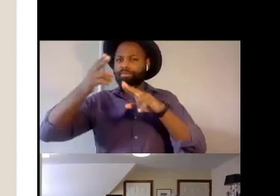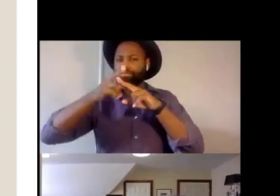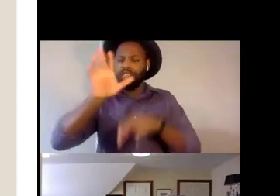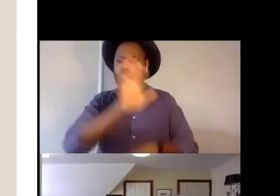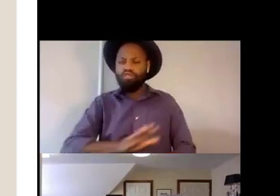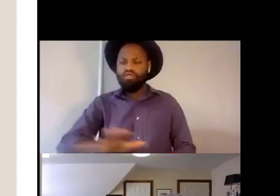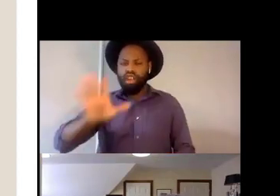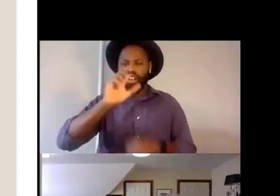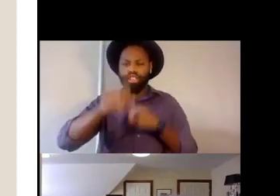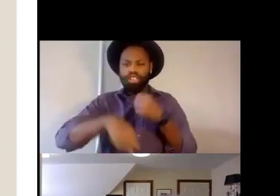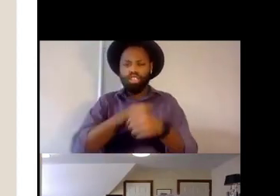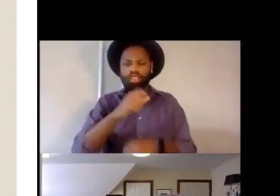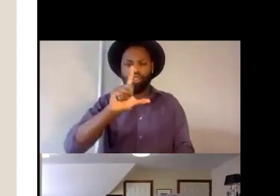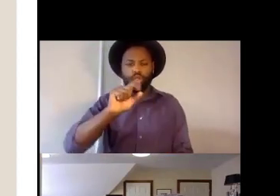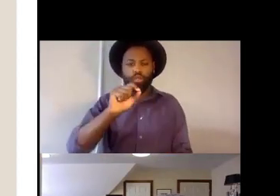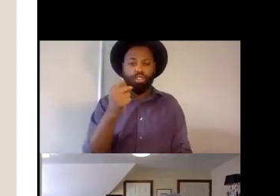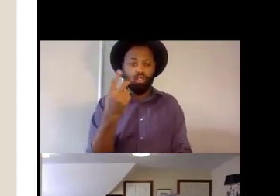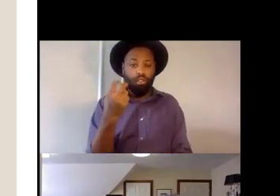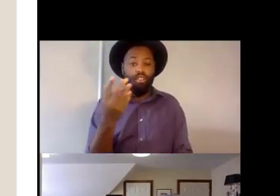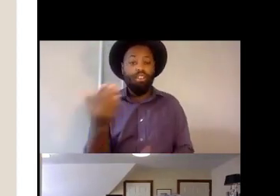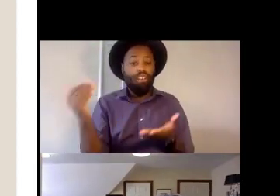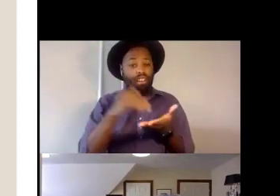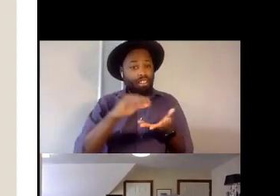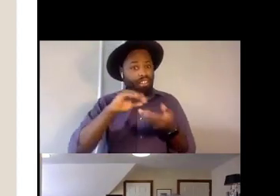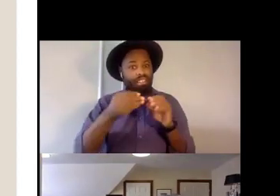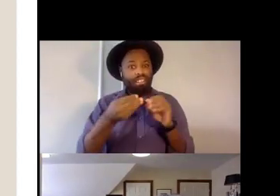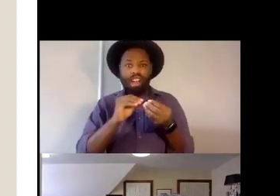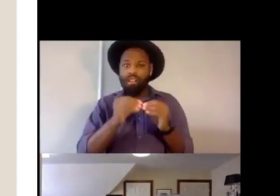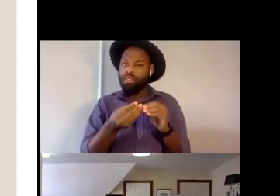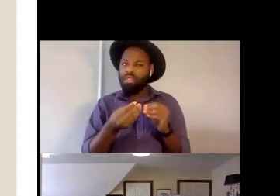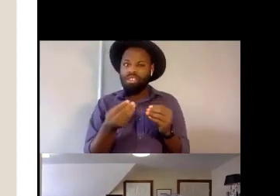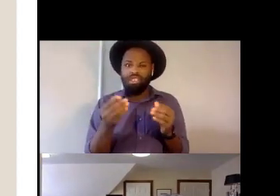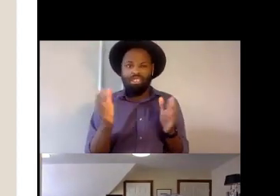2012. The numbers, again, are still quite small.